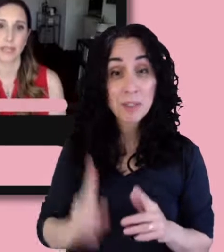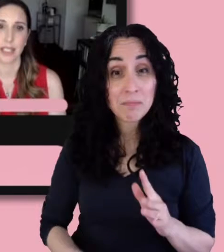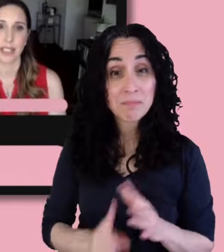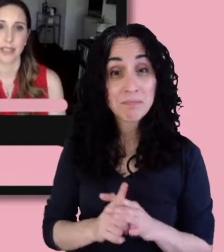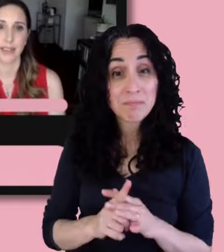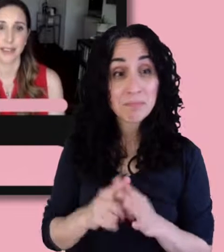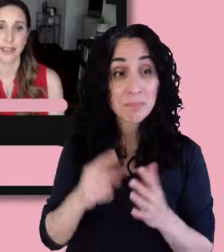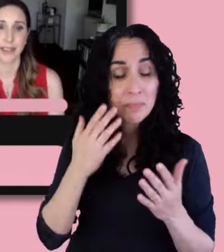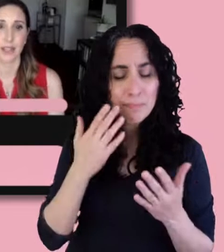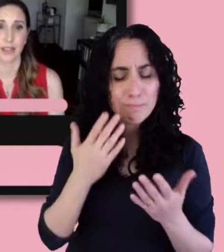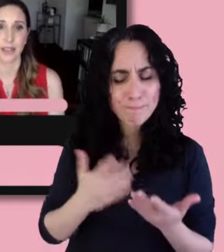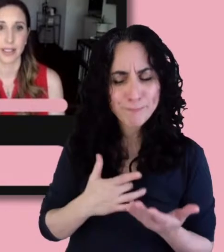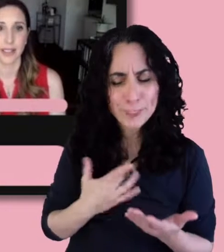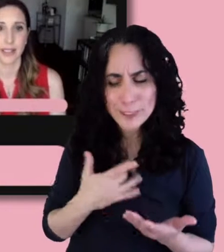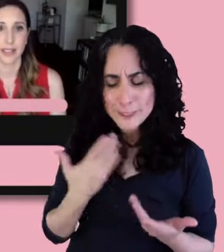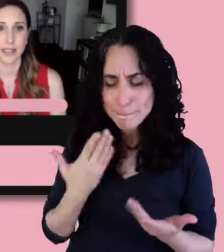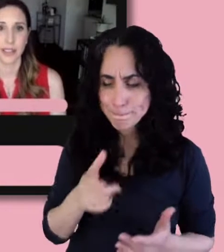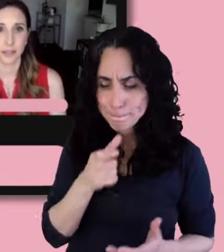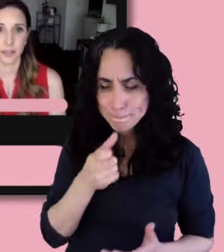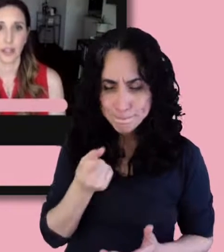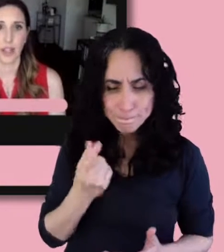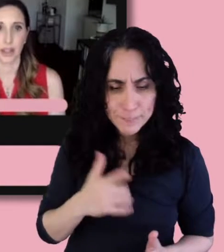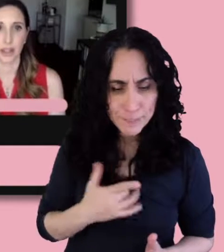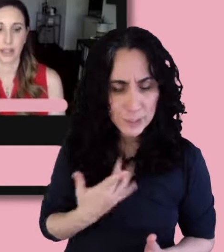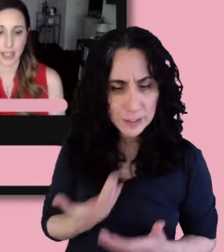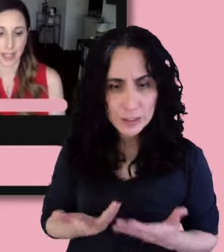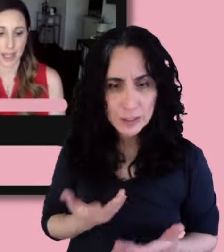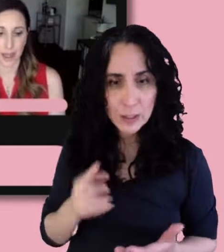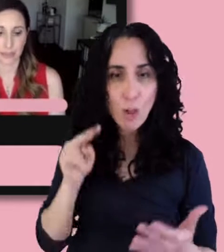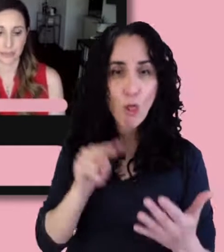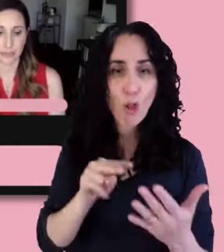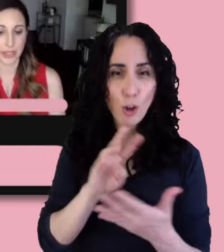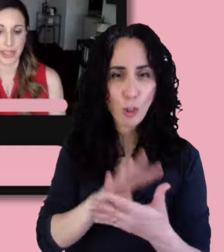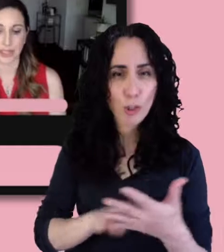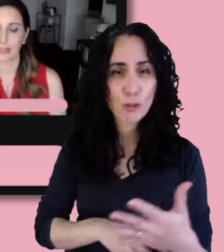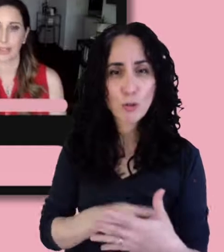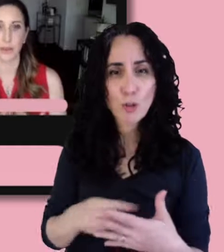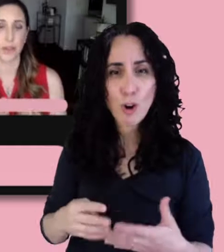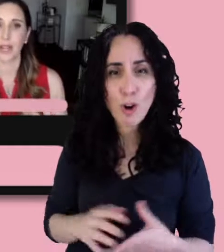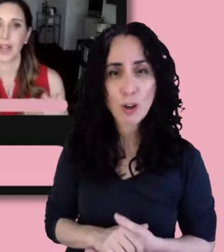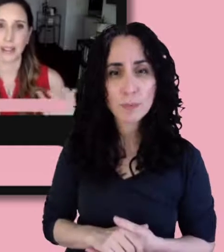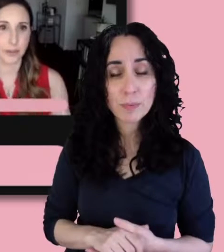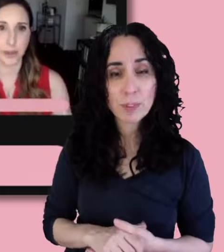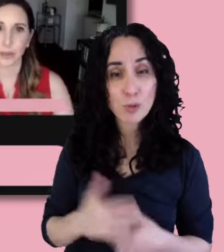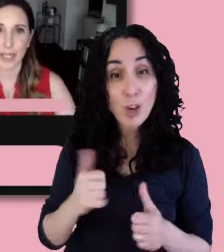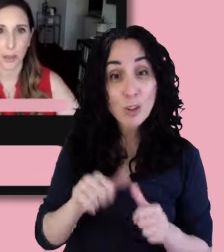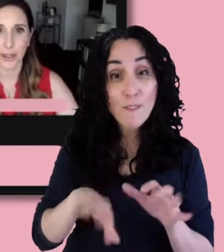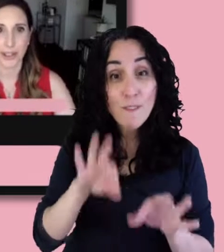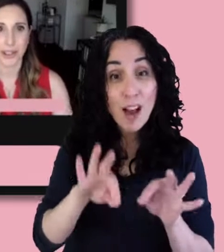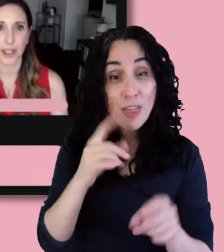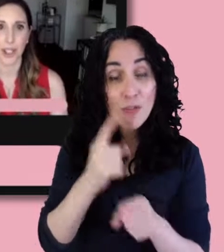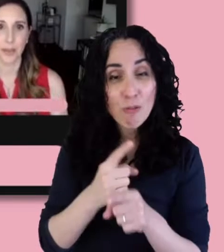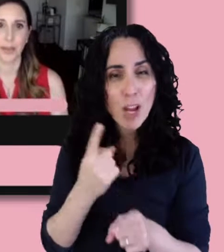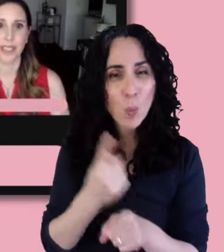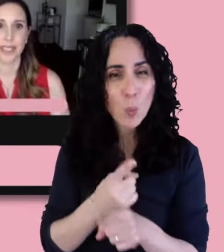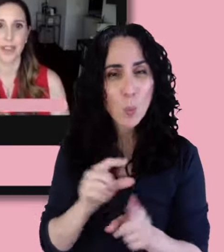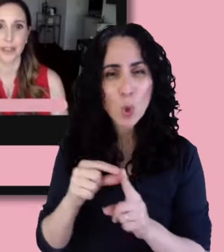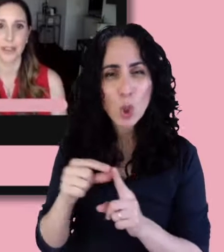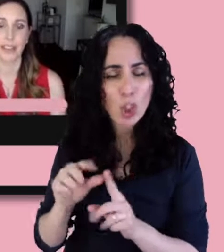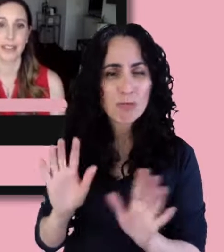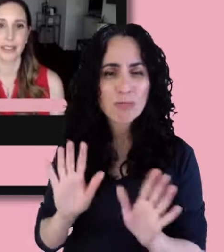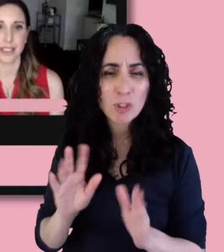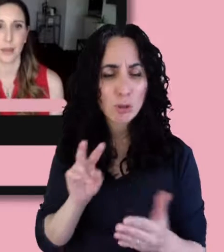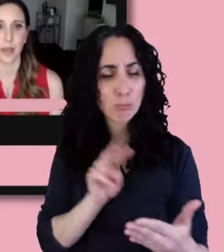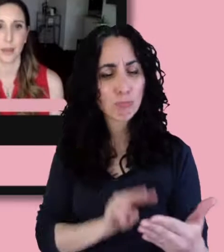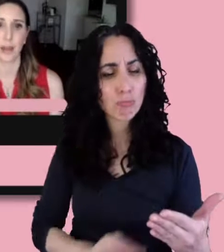what the feeling is, look at the chart. mm, Look at the chart. Say, don't hunt for the right word on the chart, but really just look